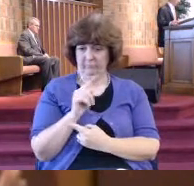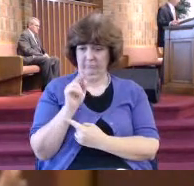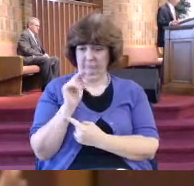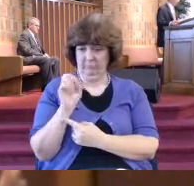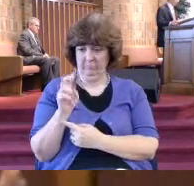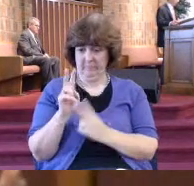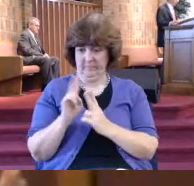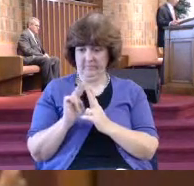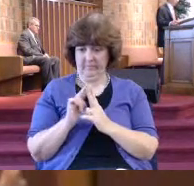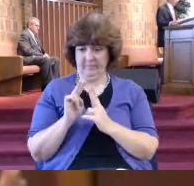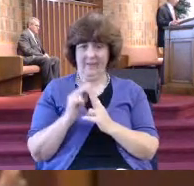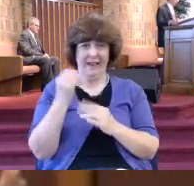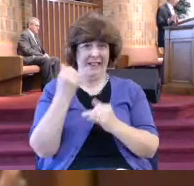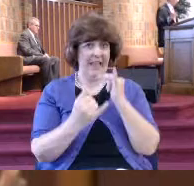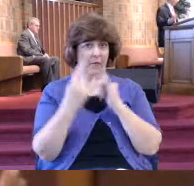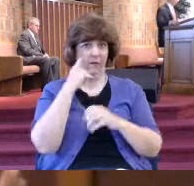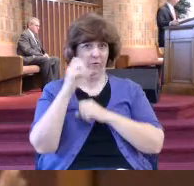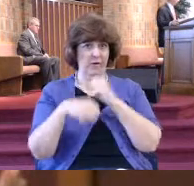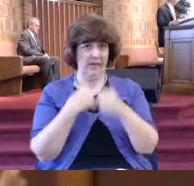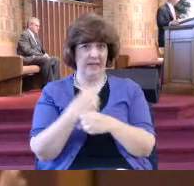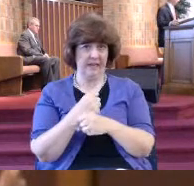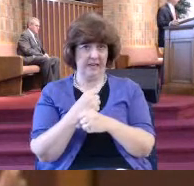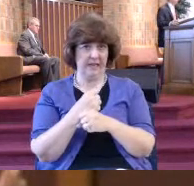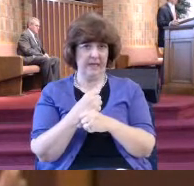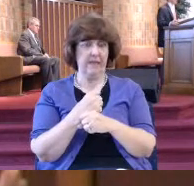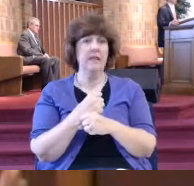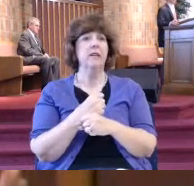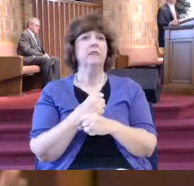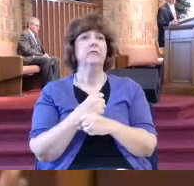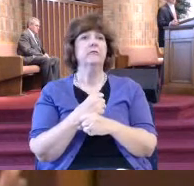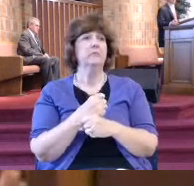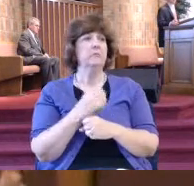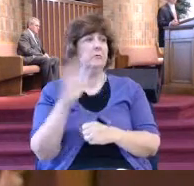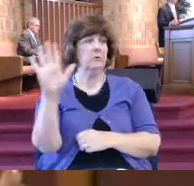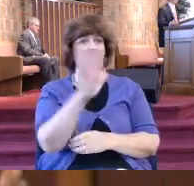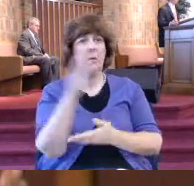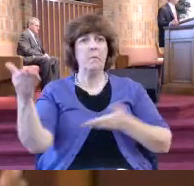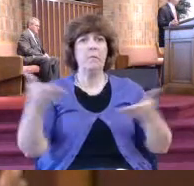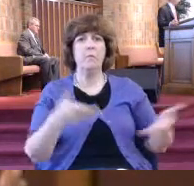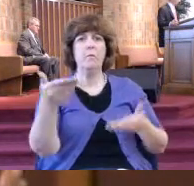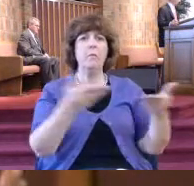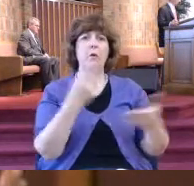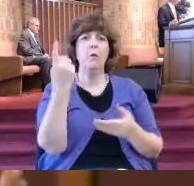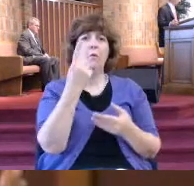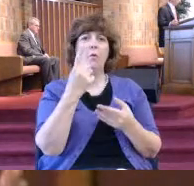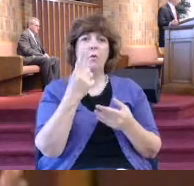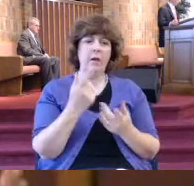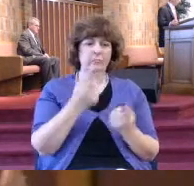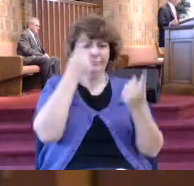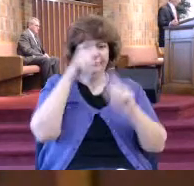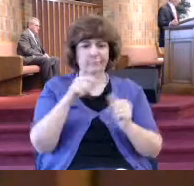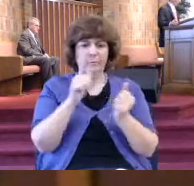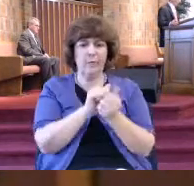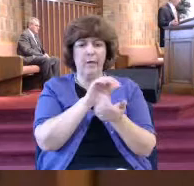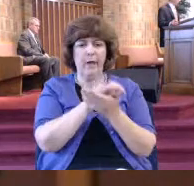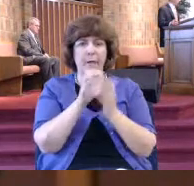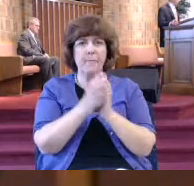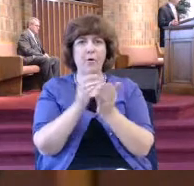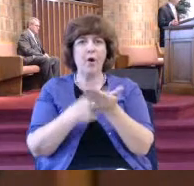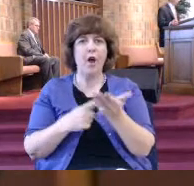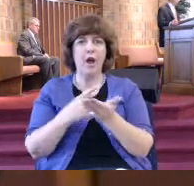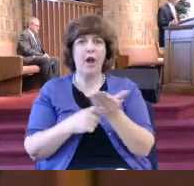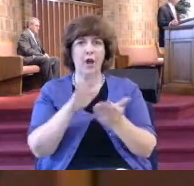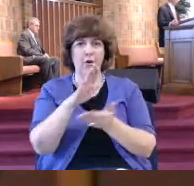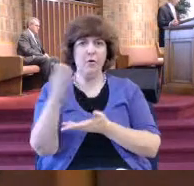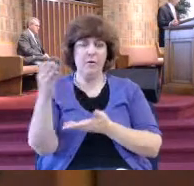year. As I mentioned, hot dogs and hamburgers will be served, and everybody's asked to bring fixings, so if you'll bring those with you tonight, and service team